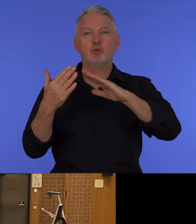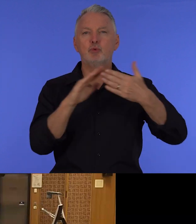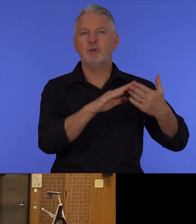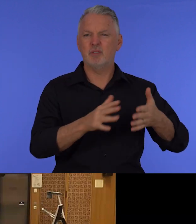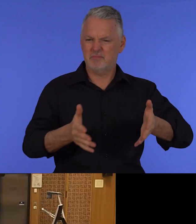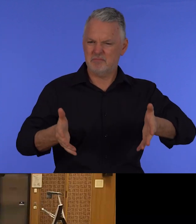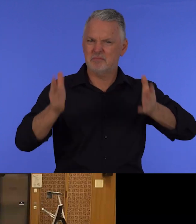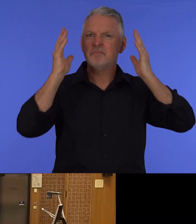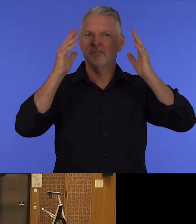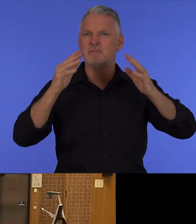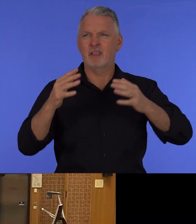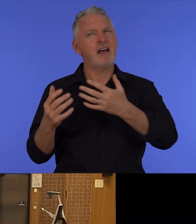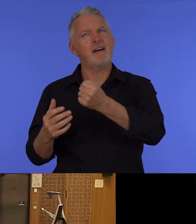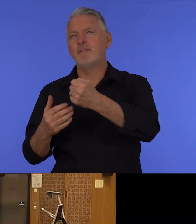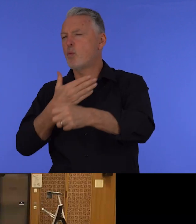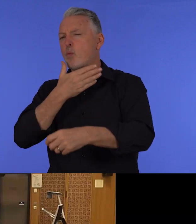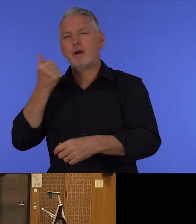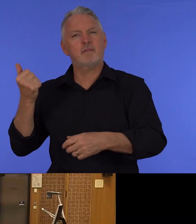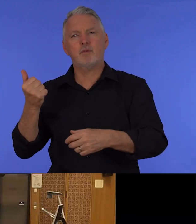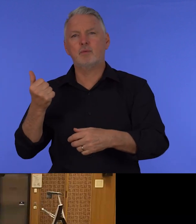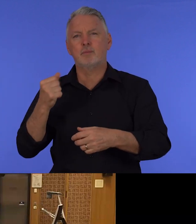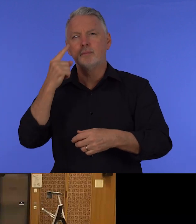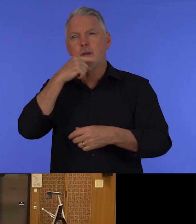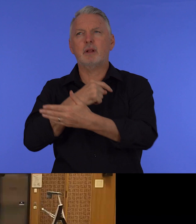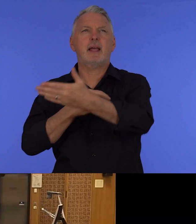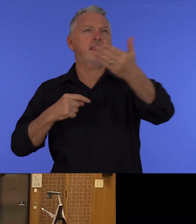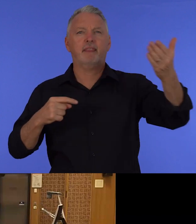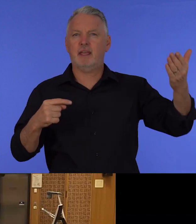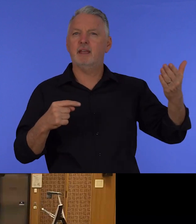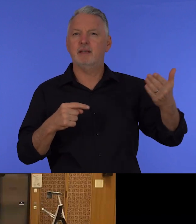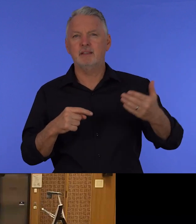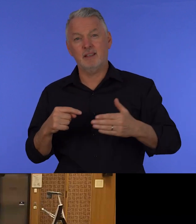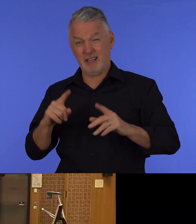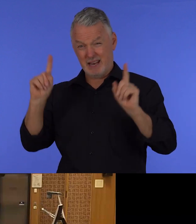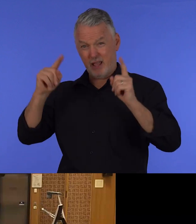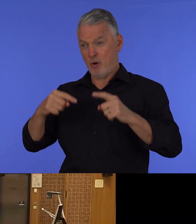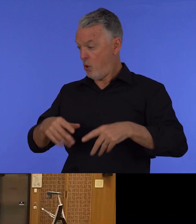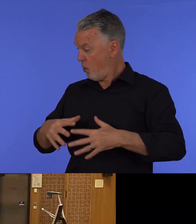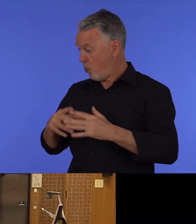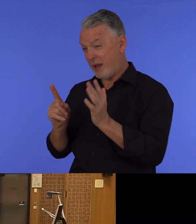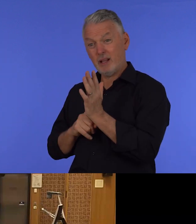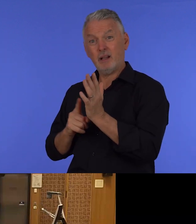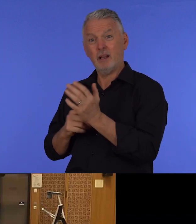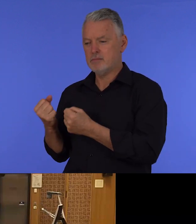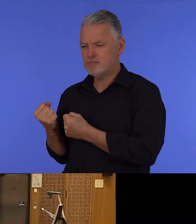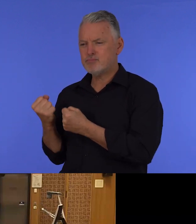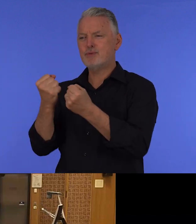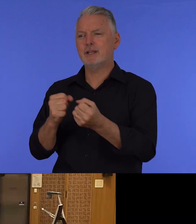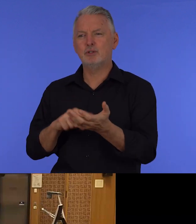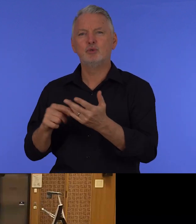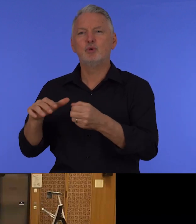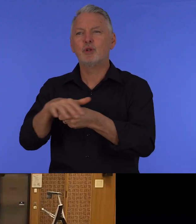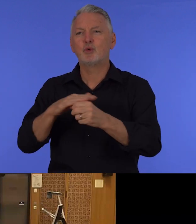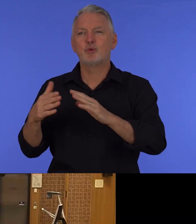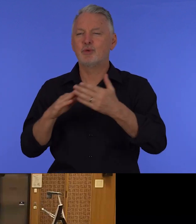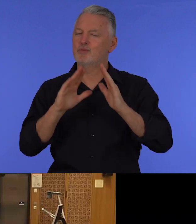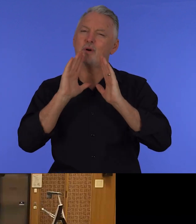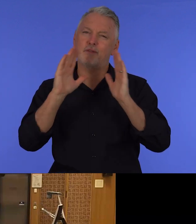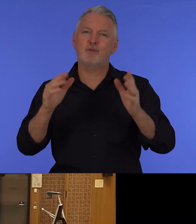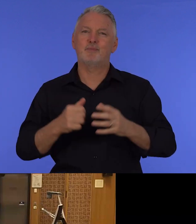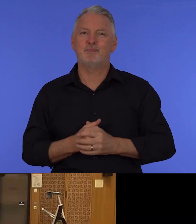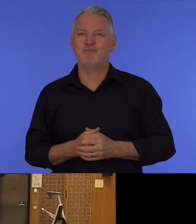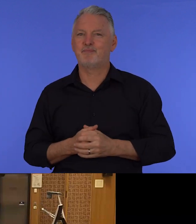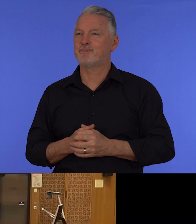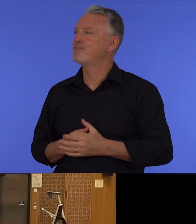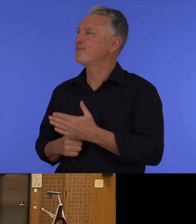more inclusive than what you imagine. And just seeing the beauty of what Will brings now to our local